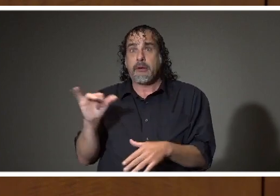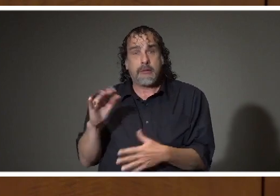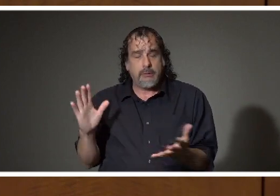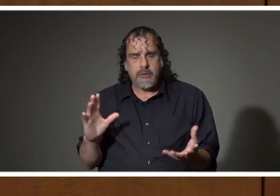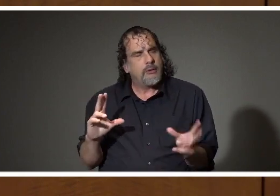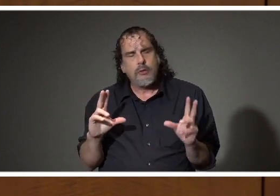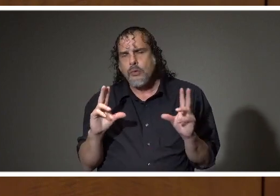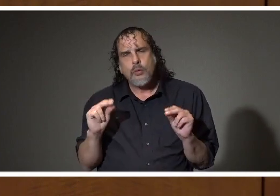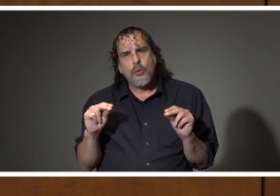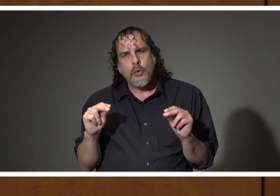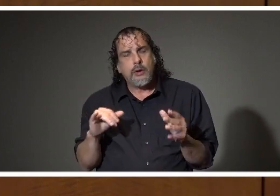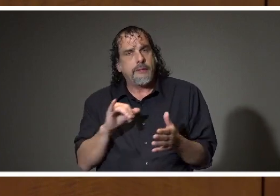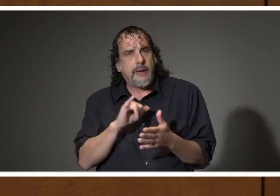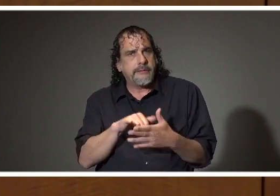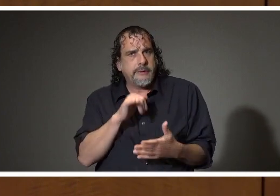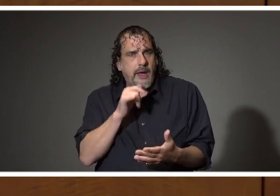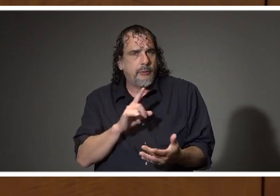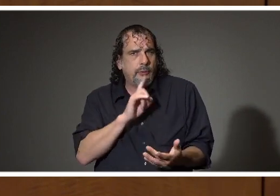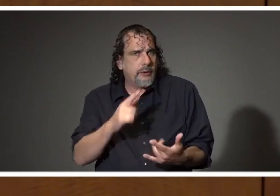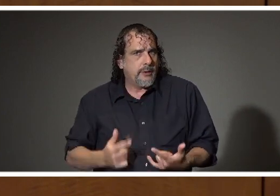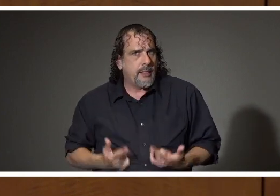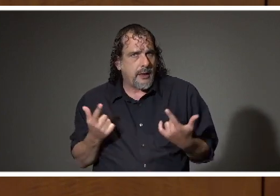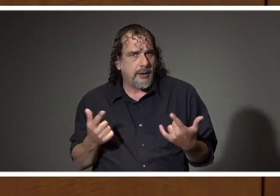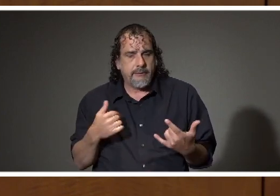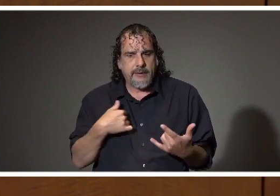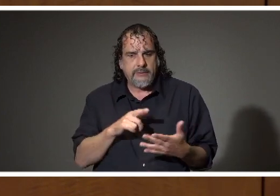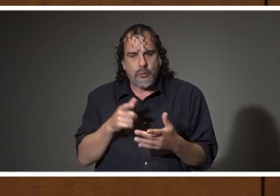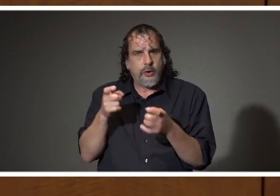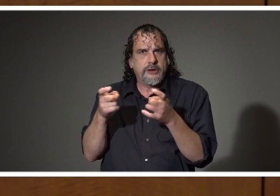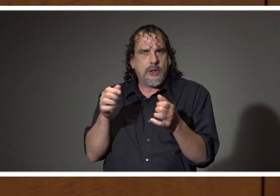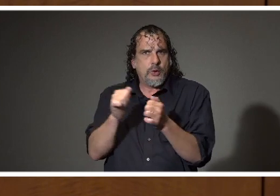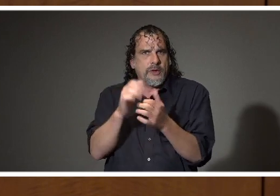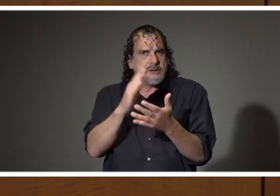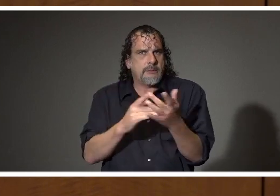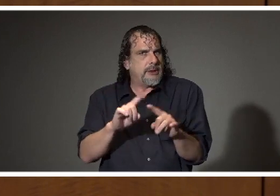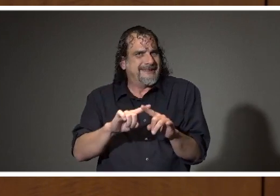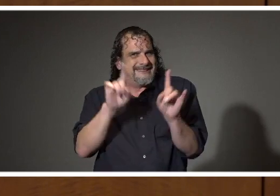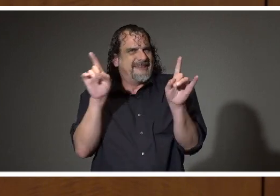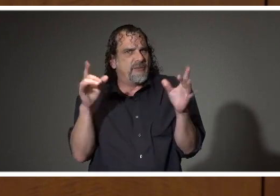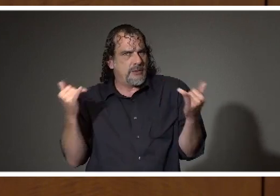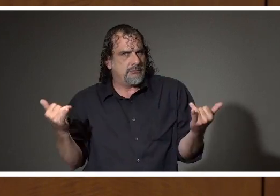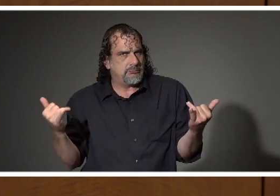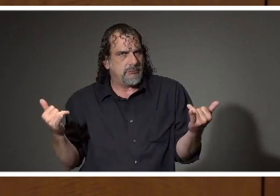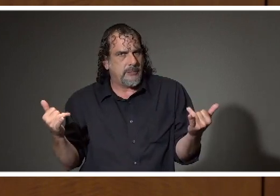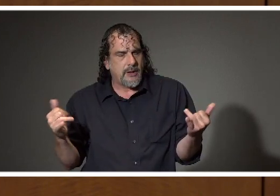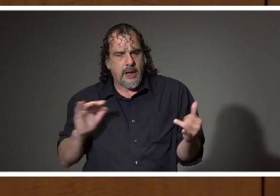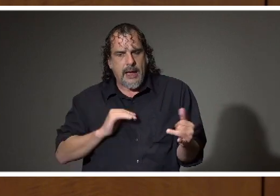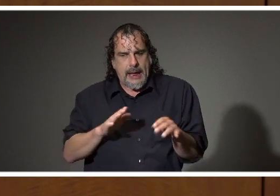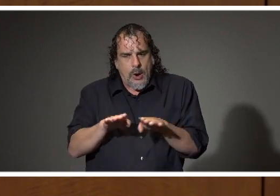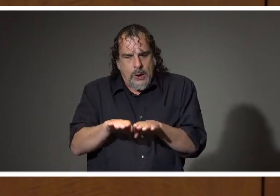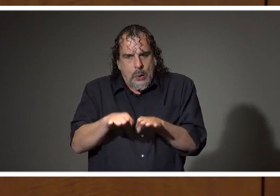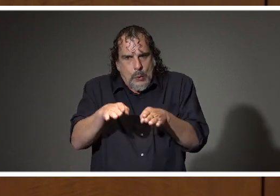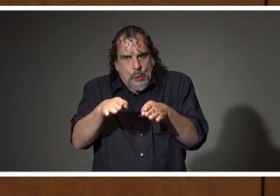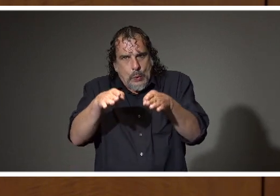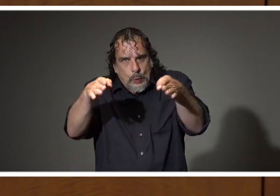is not reality. That is not what we are dealing with. Our reopening strategy will